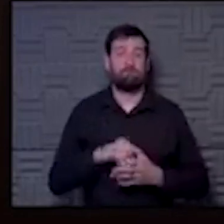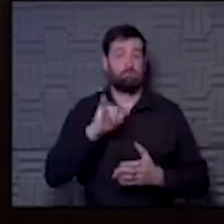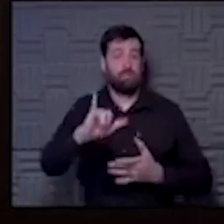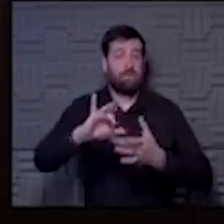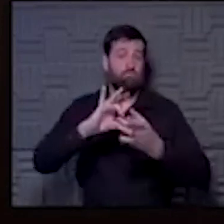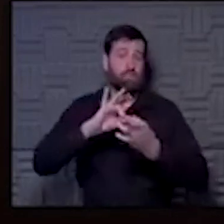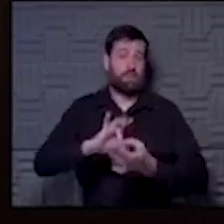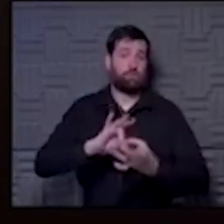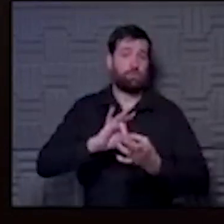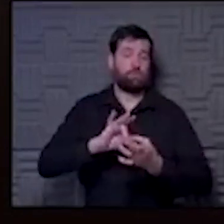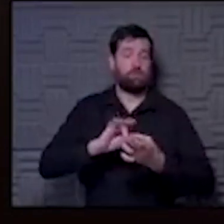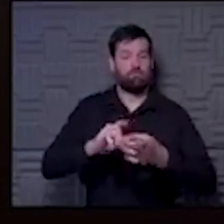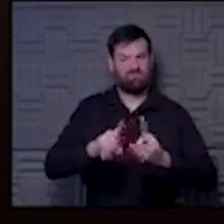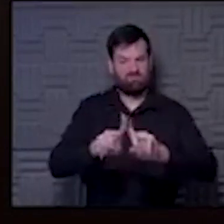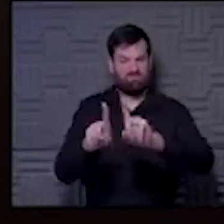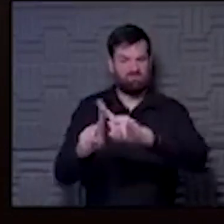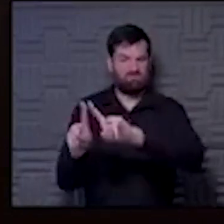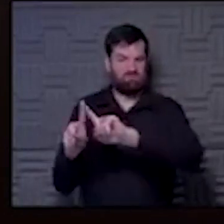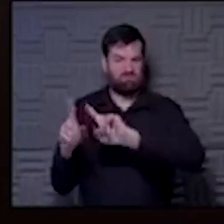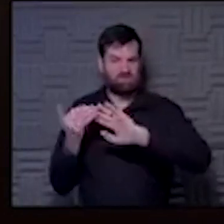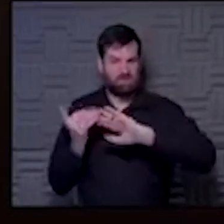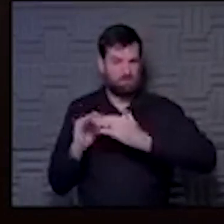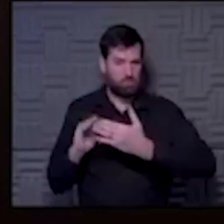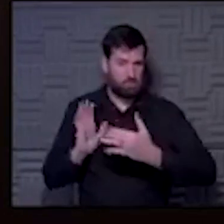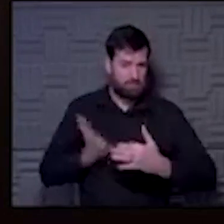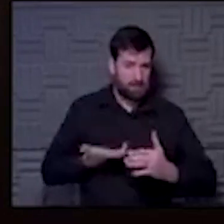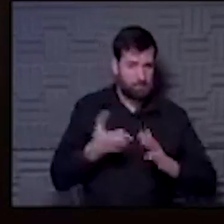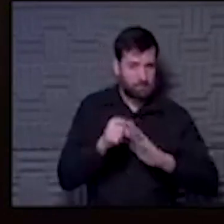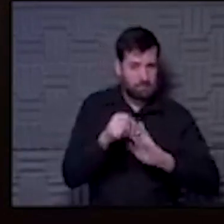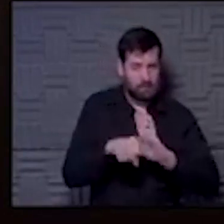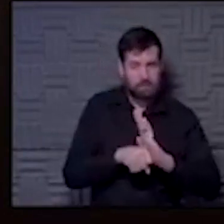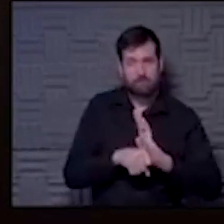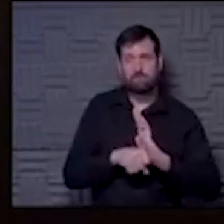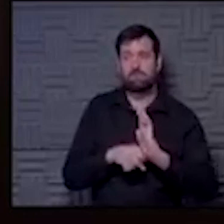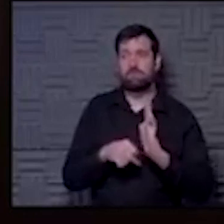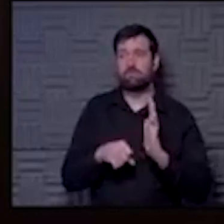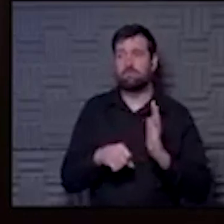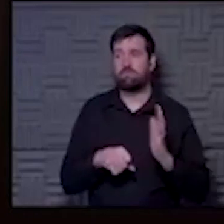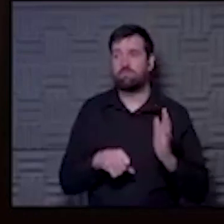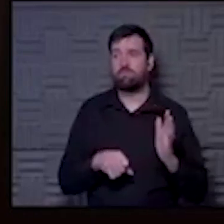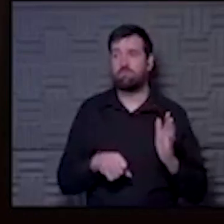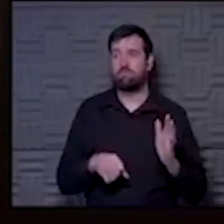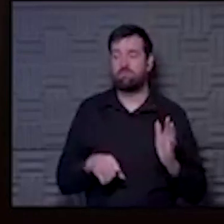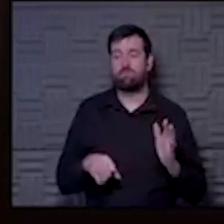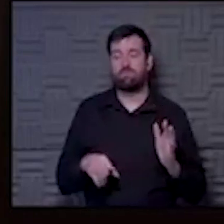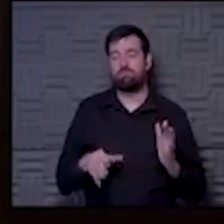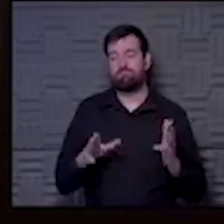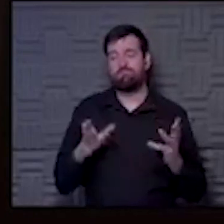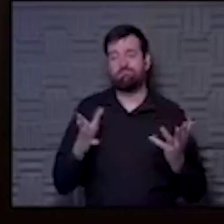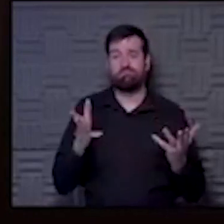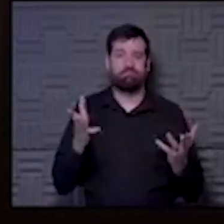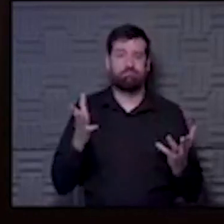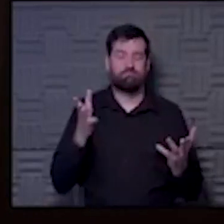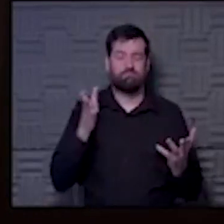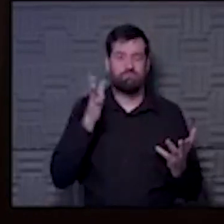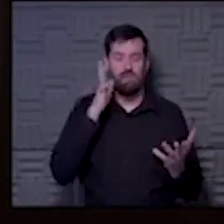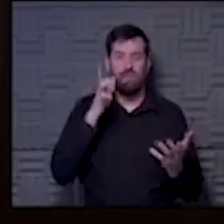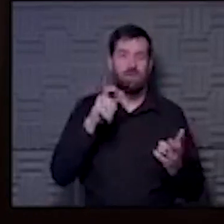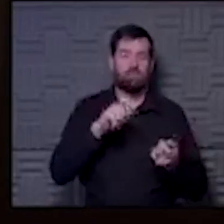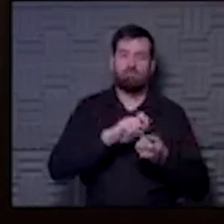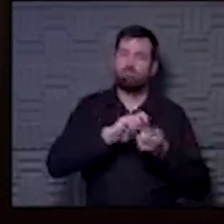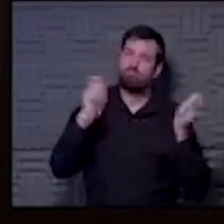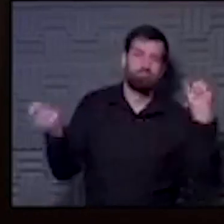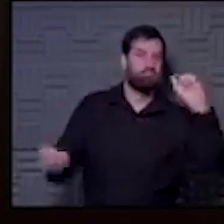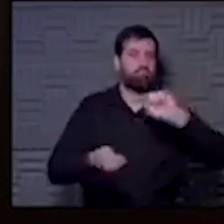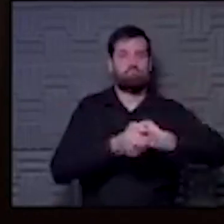relationship with the different communities in our state would be will change the whole